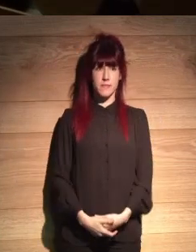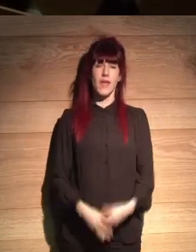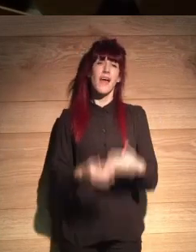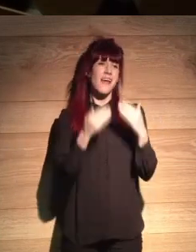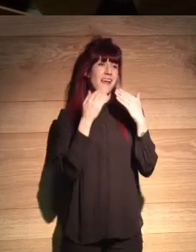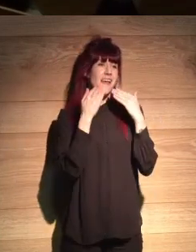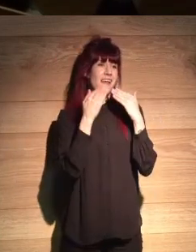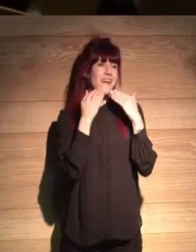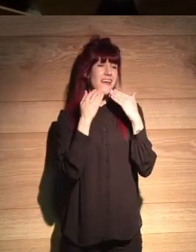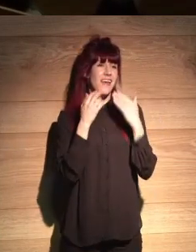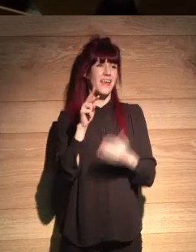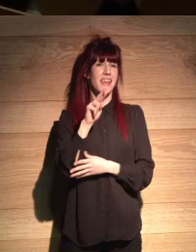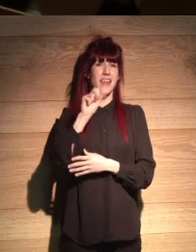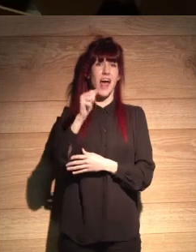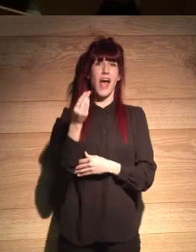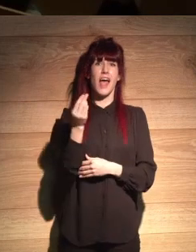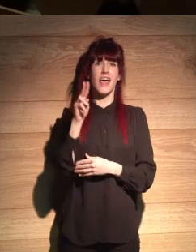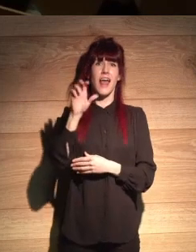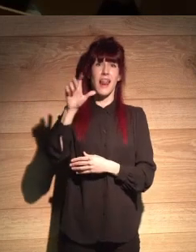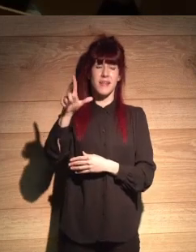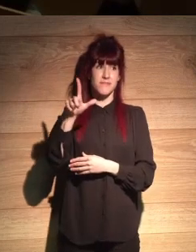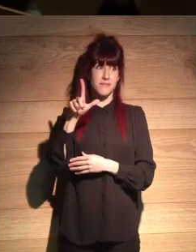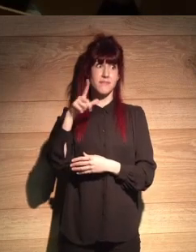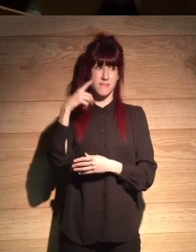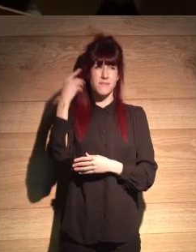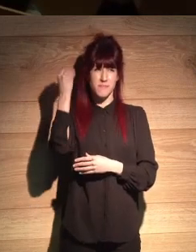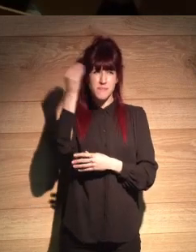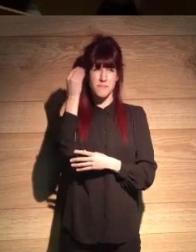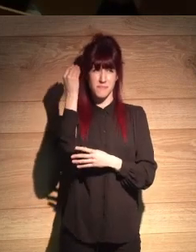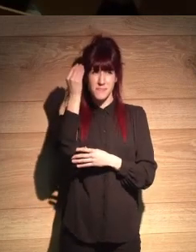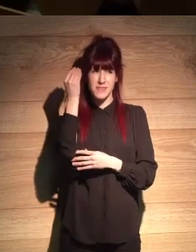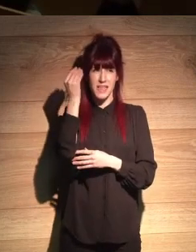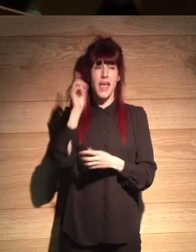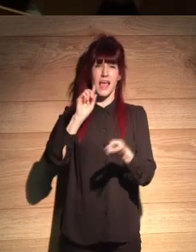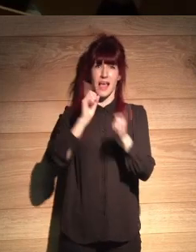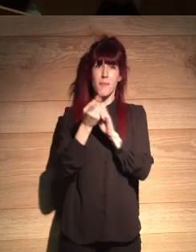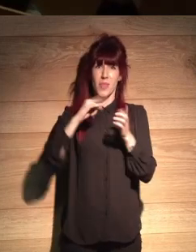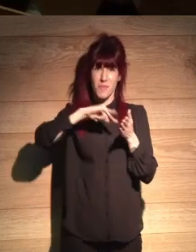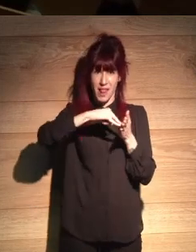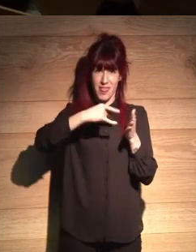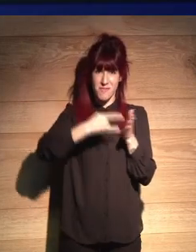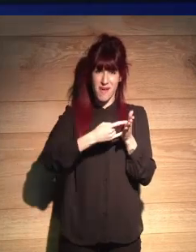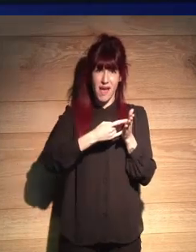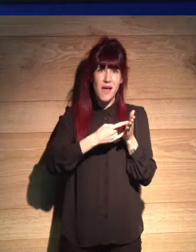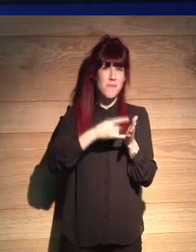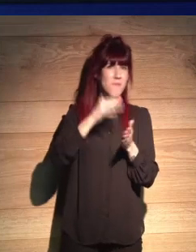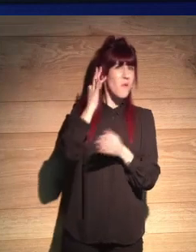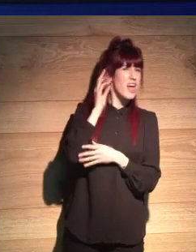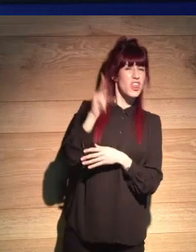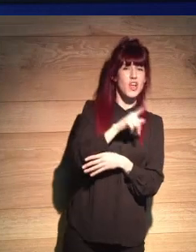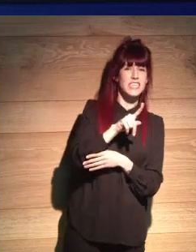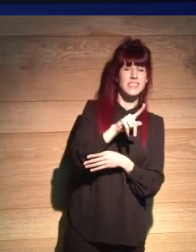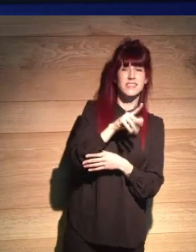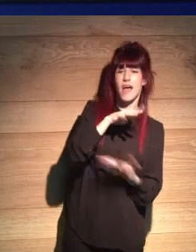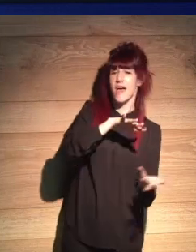Muchísimas gracias. Thank you very much. I think we all go into